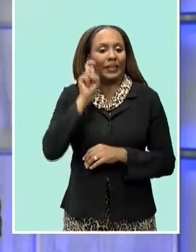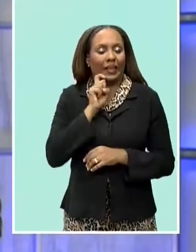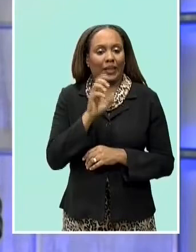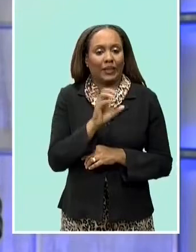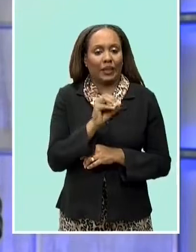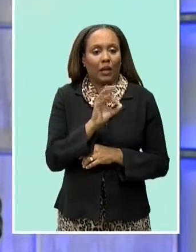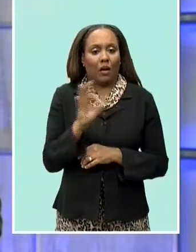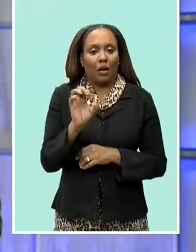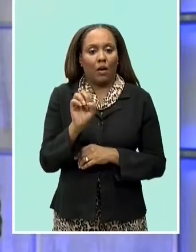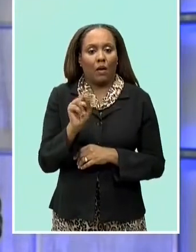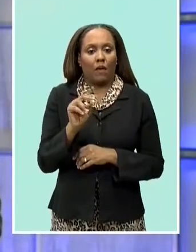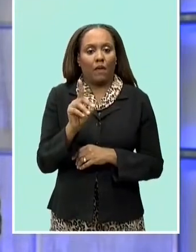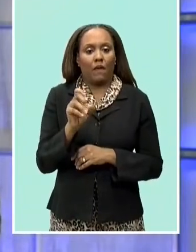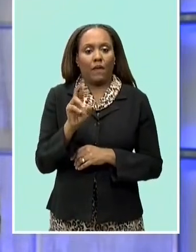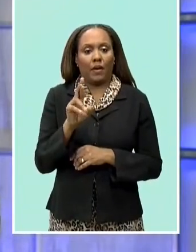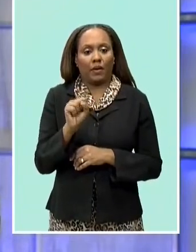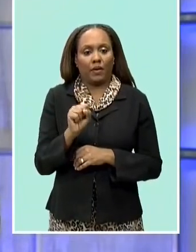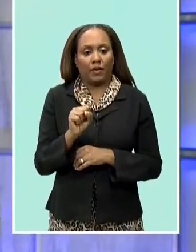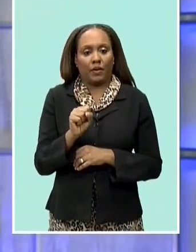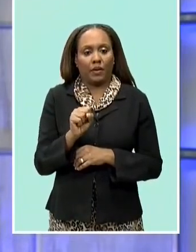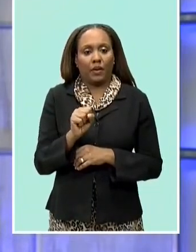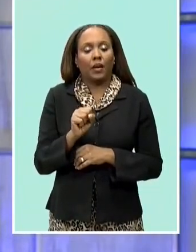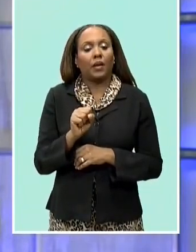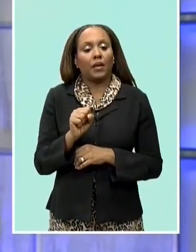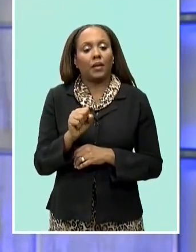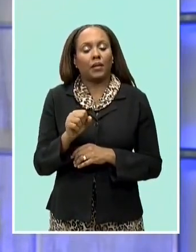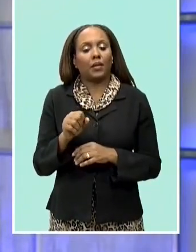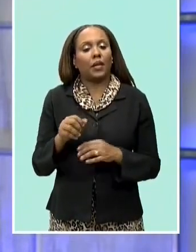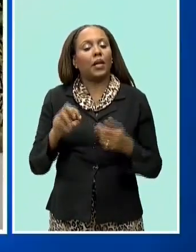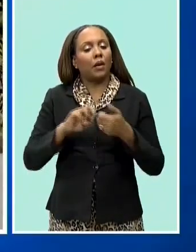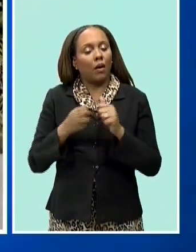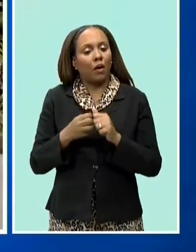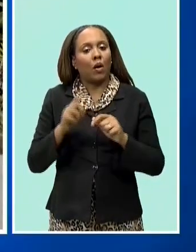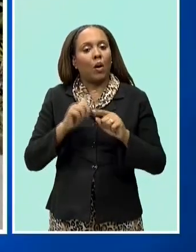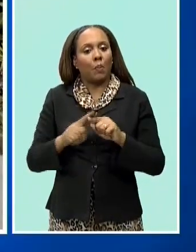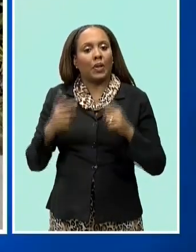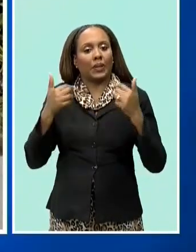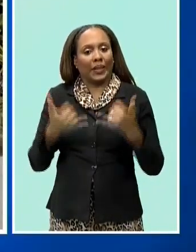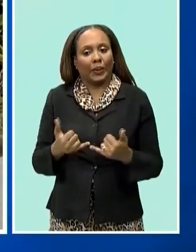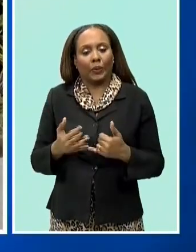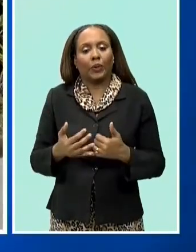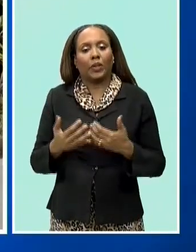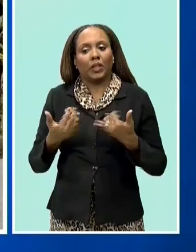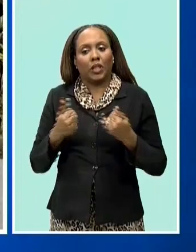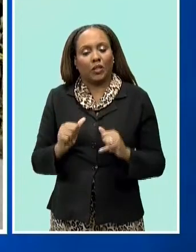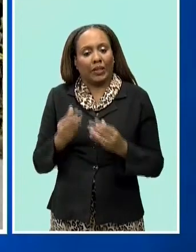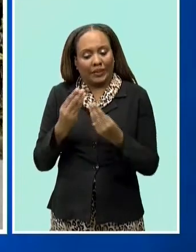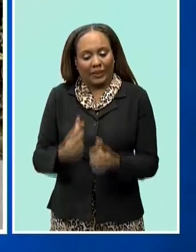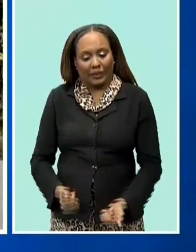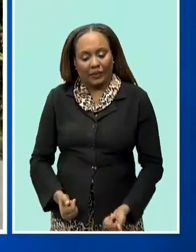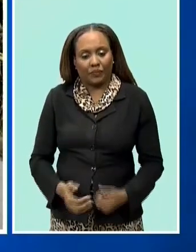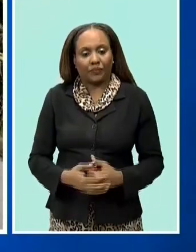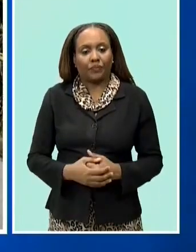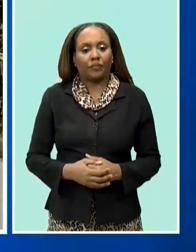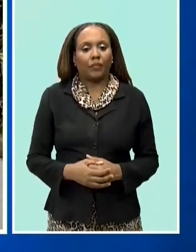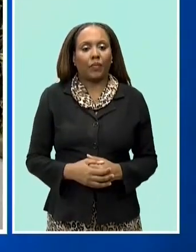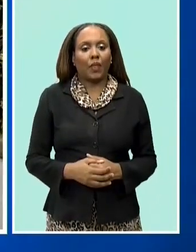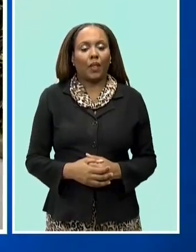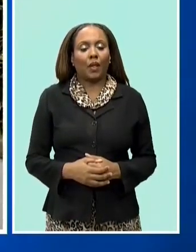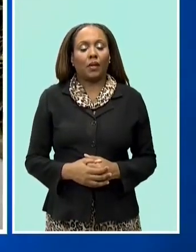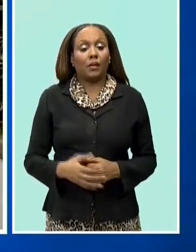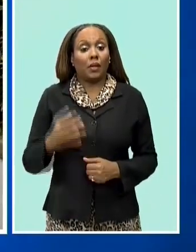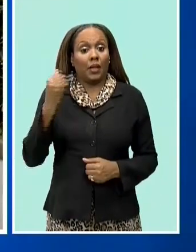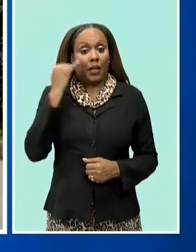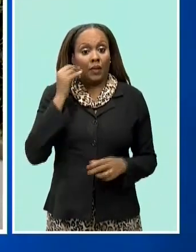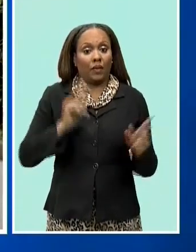some teething problems, is proving to be effective. Sex offenders who do not complete required programs during incarceration